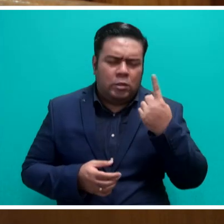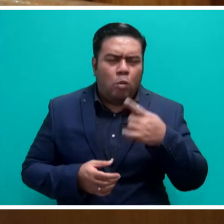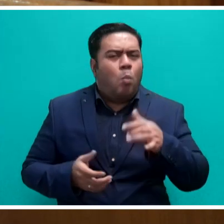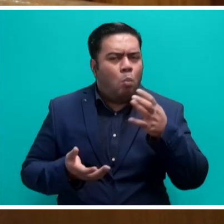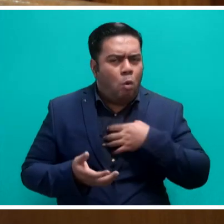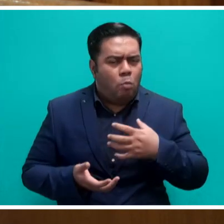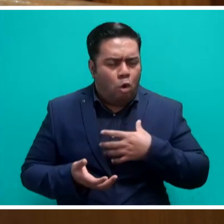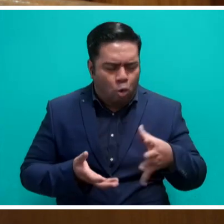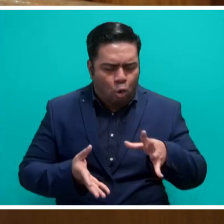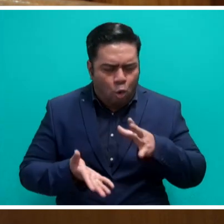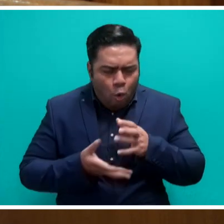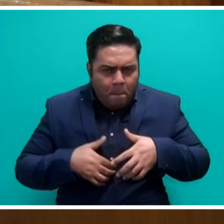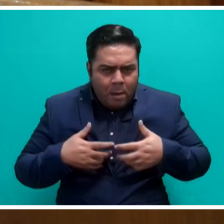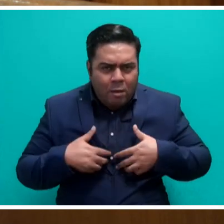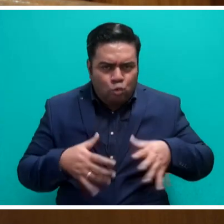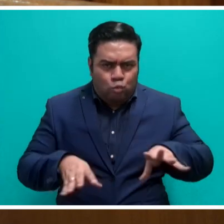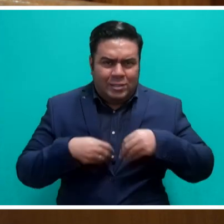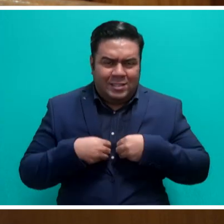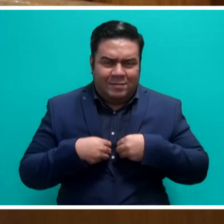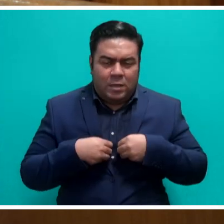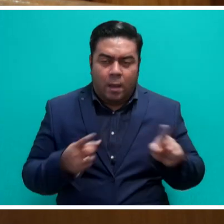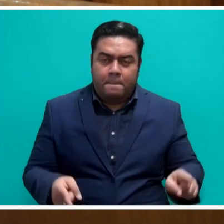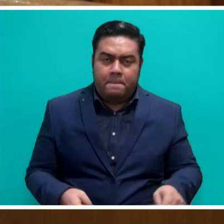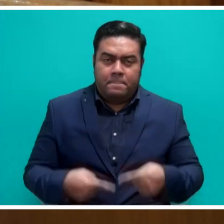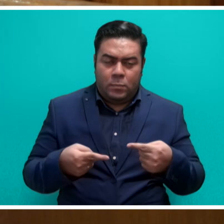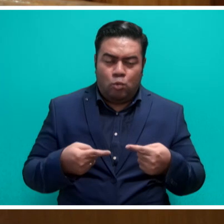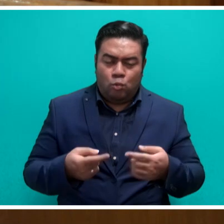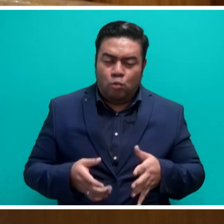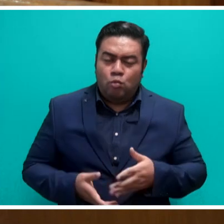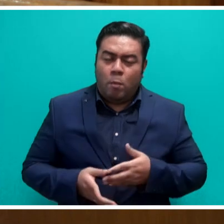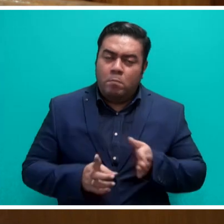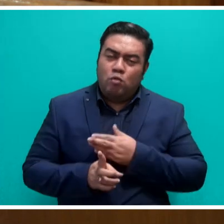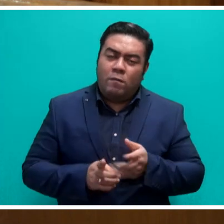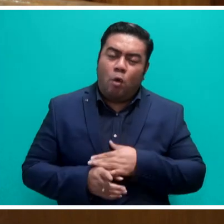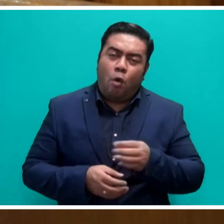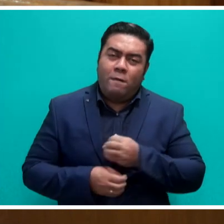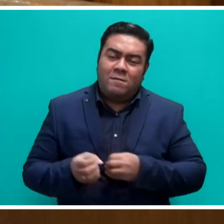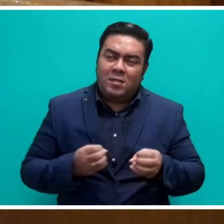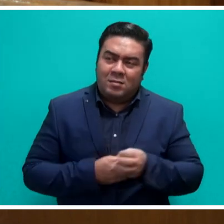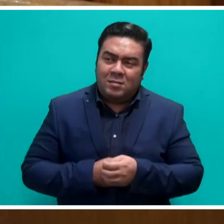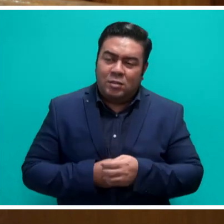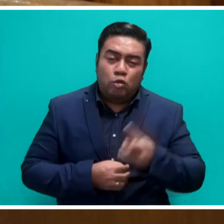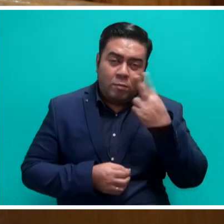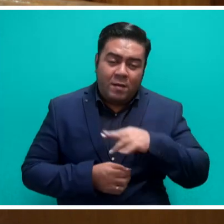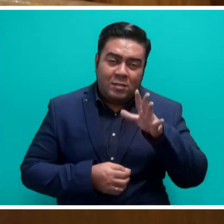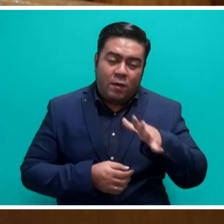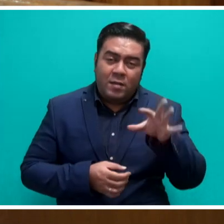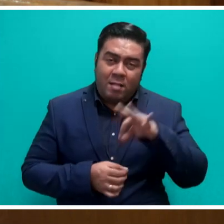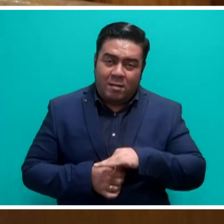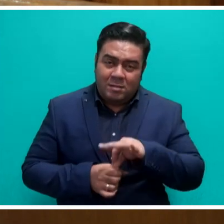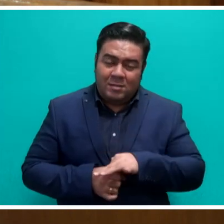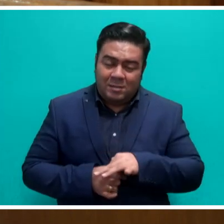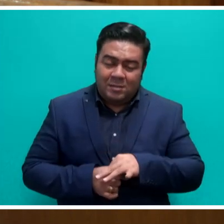complaints of abuse of office made against certain former constitutional officers, namely the Supervisor of Elections, Mr.